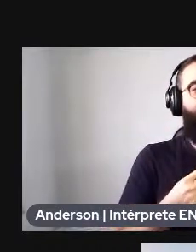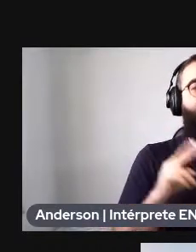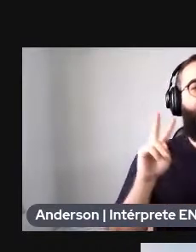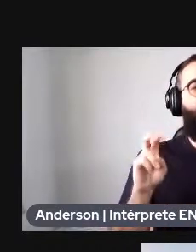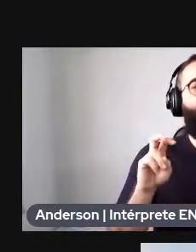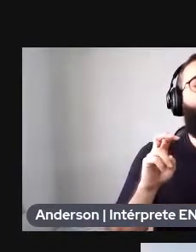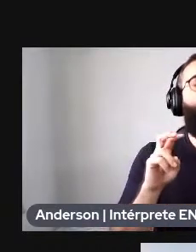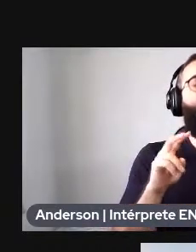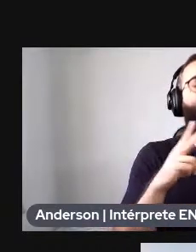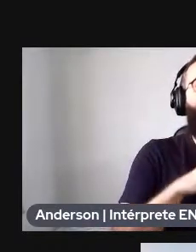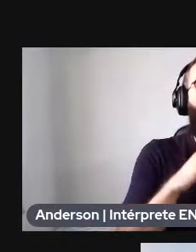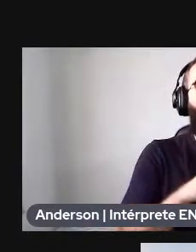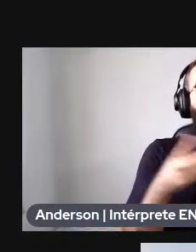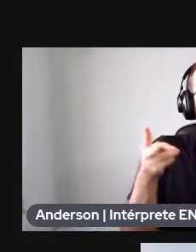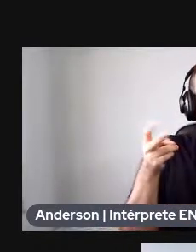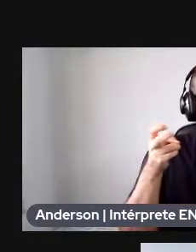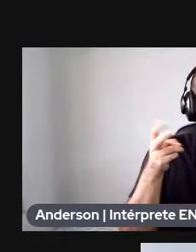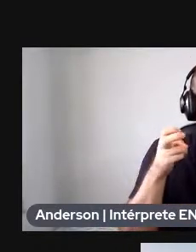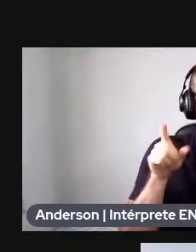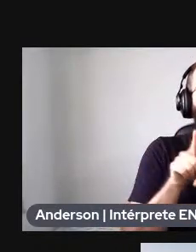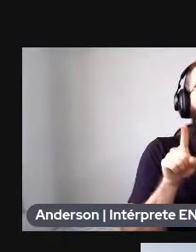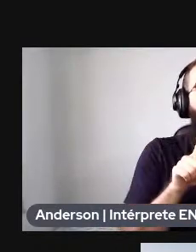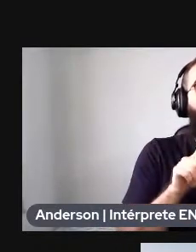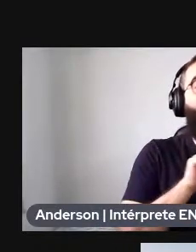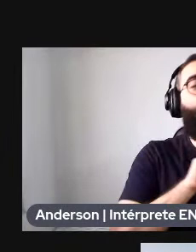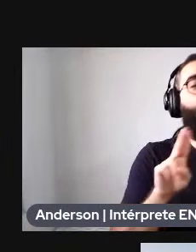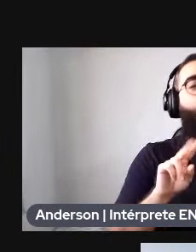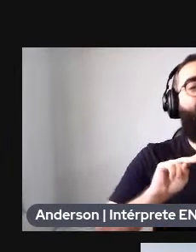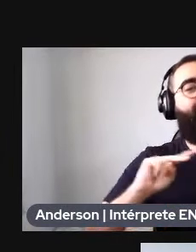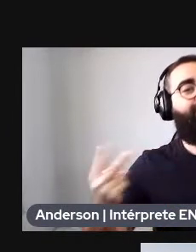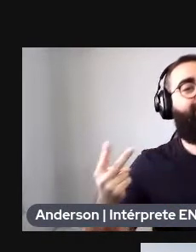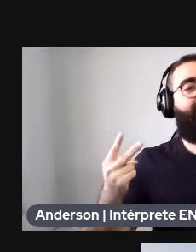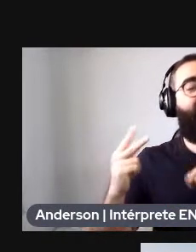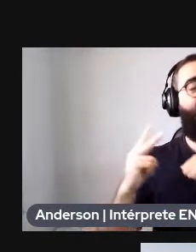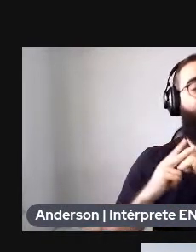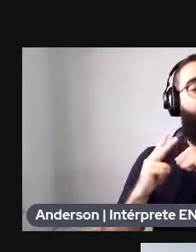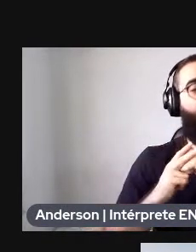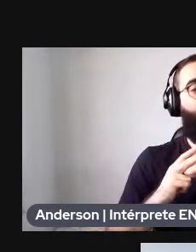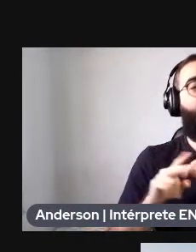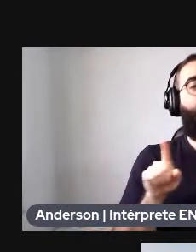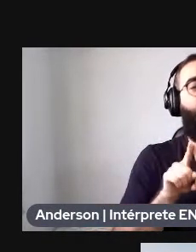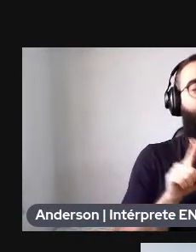discourse markers, the verbal nominalizations in terms of address.